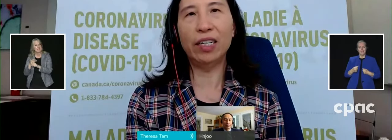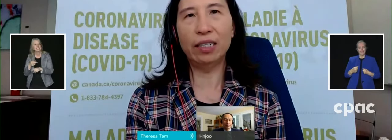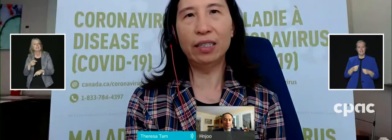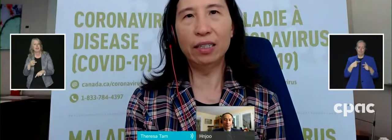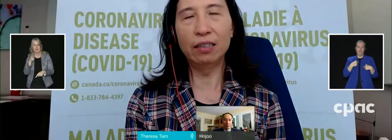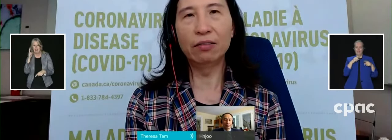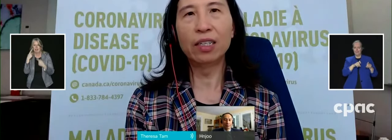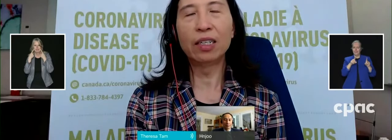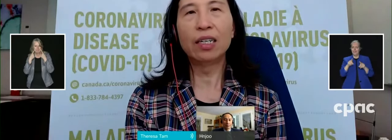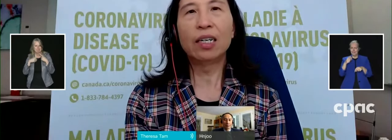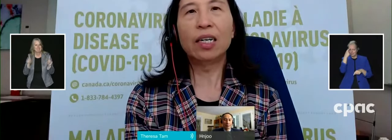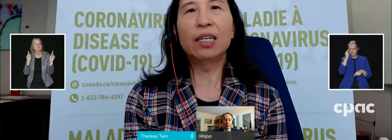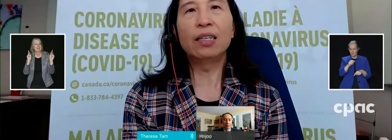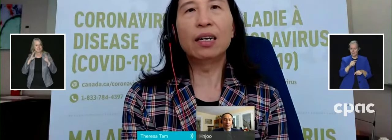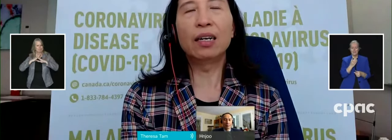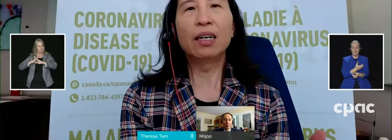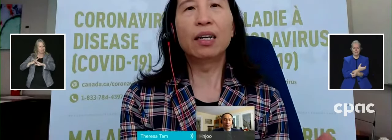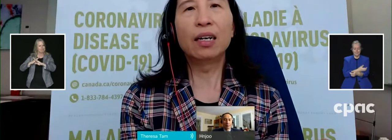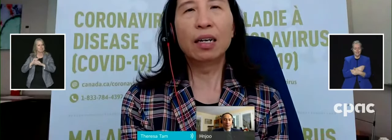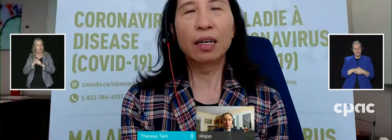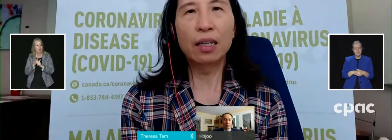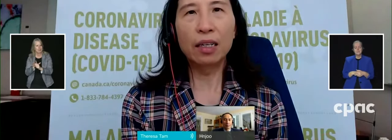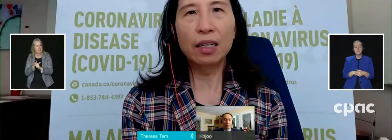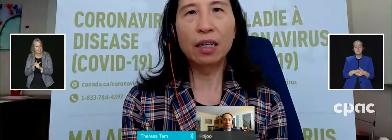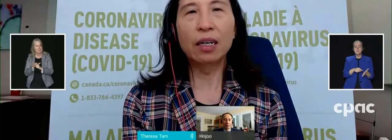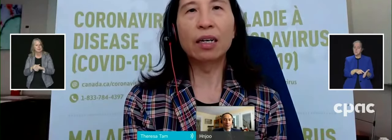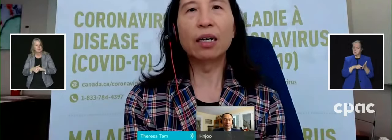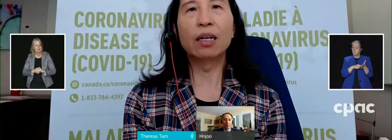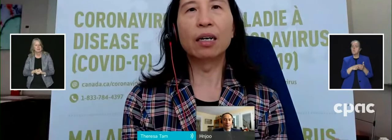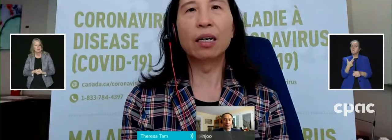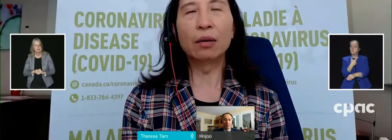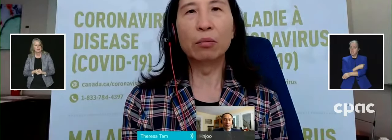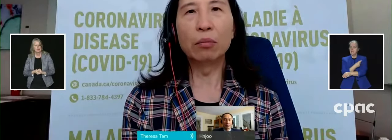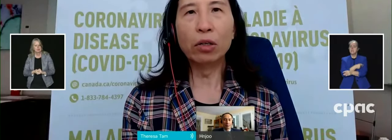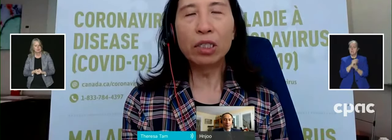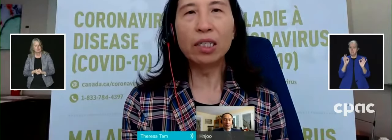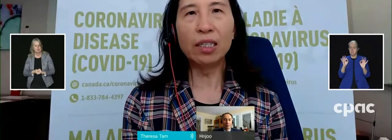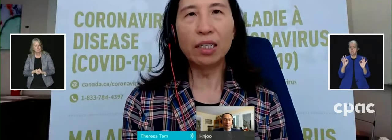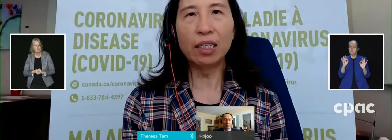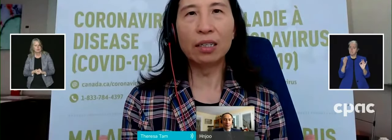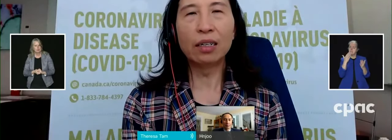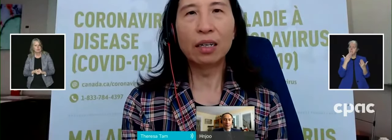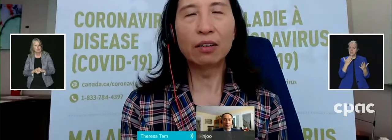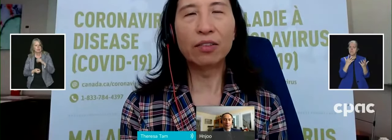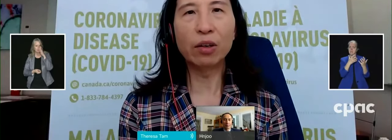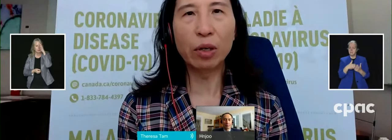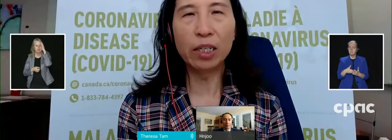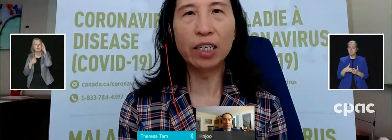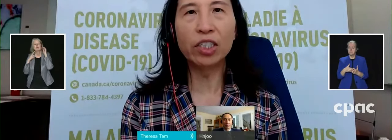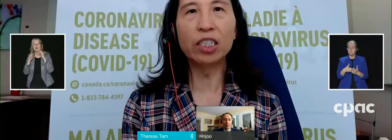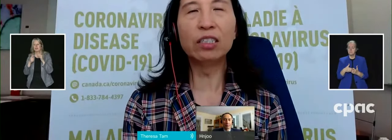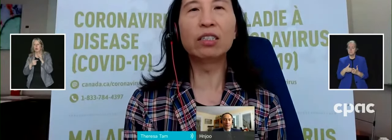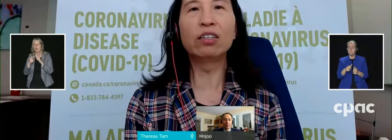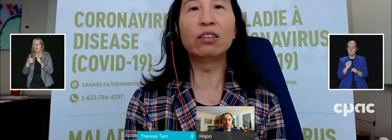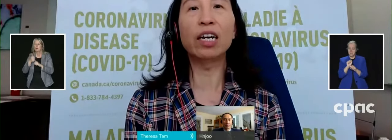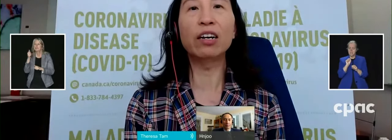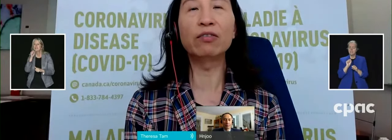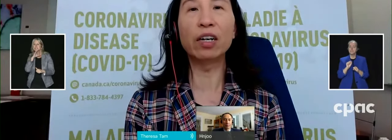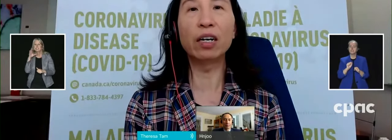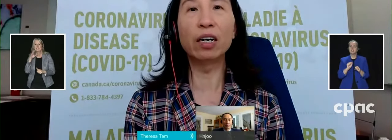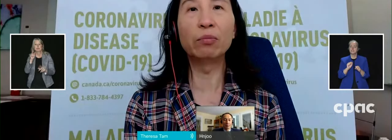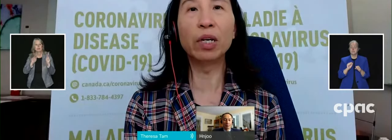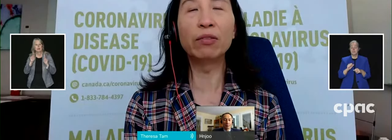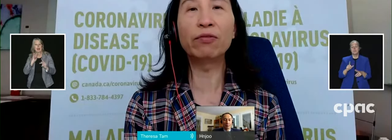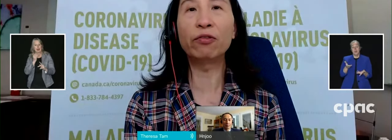highly effective in the most senior of our populations who